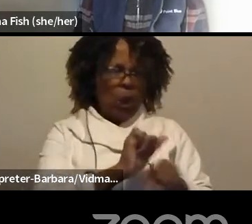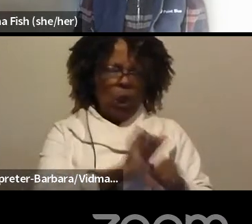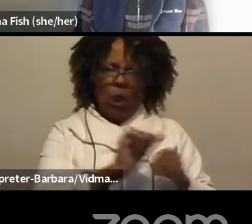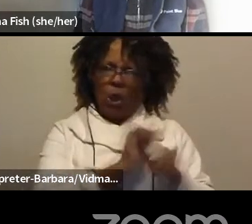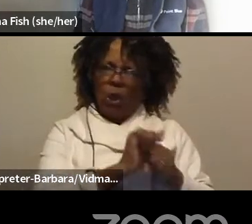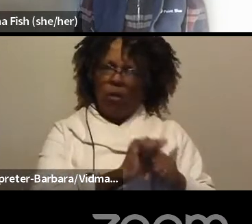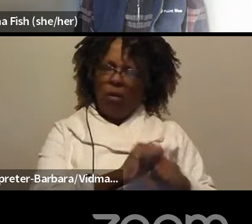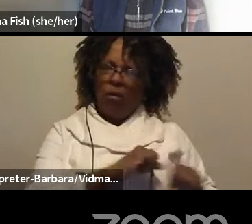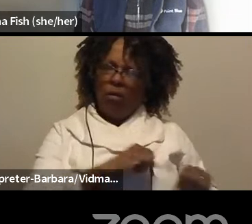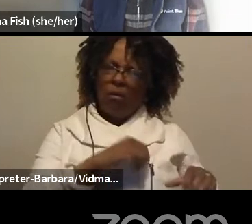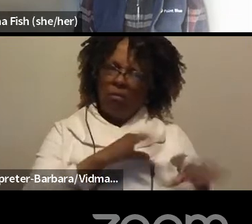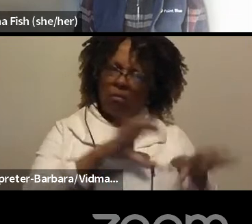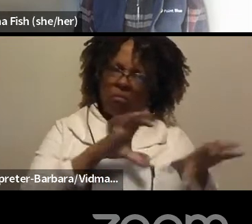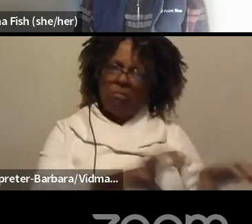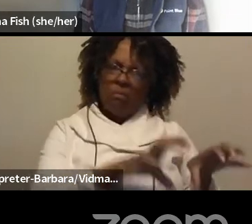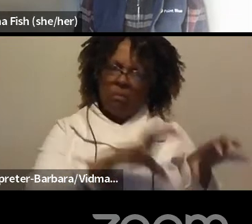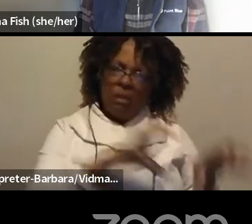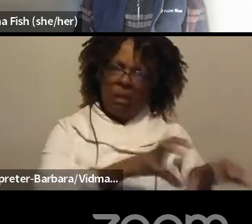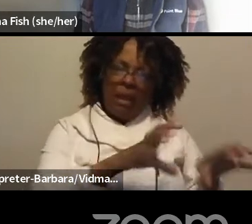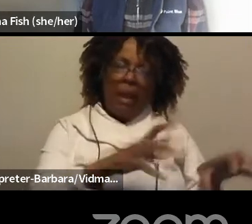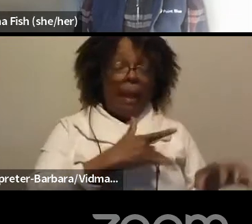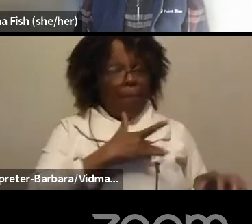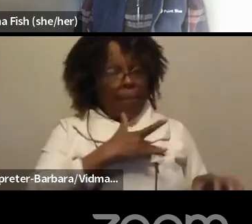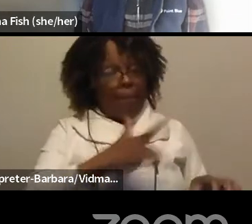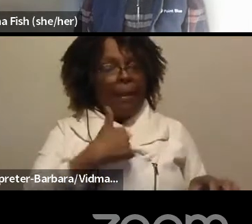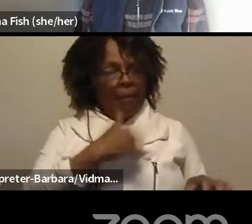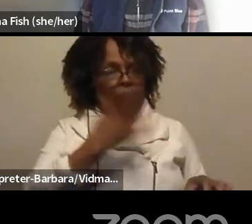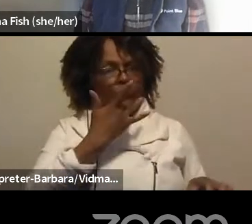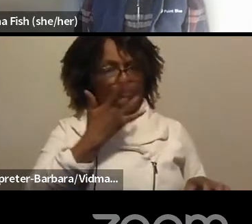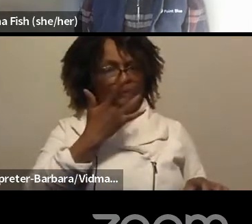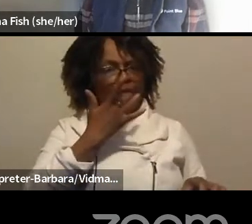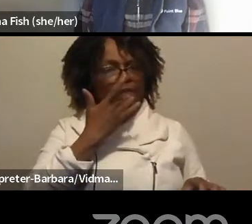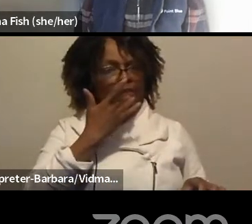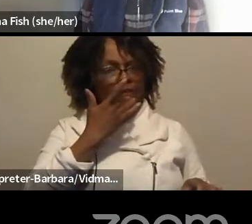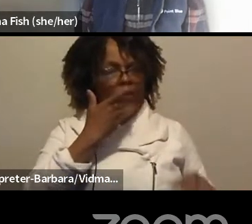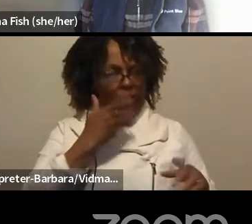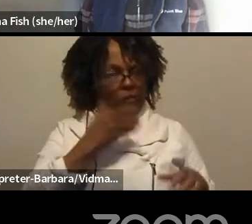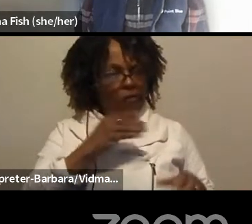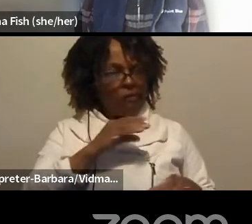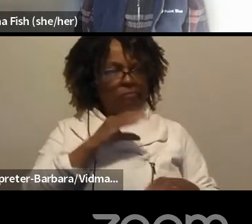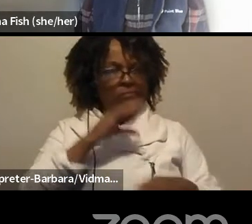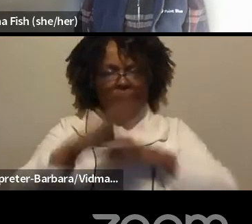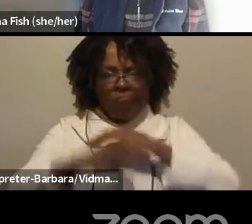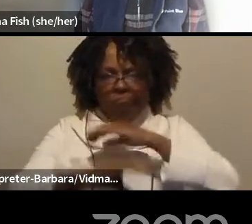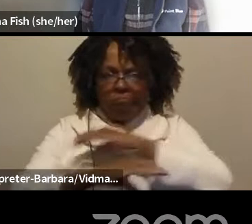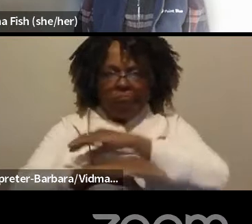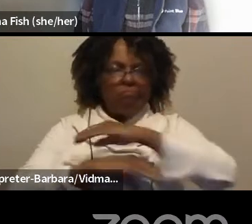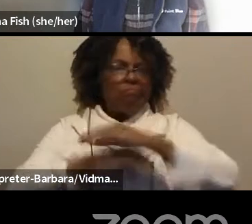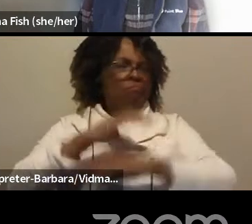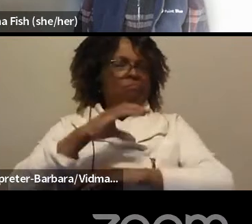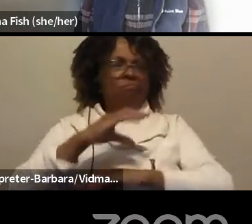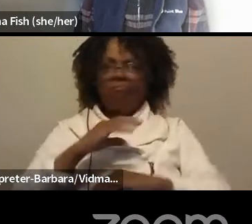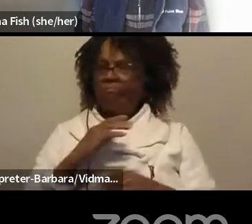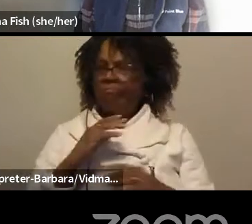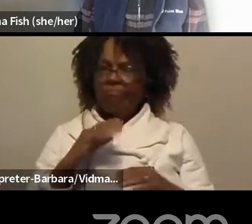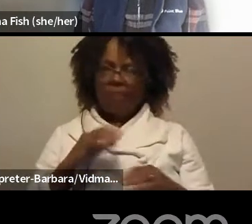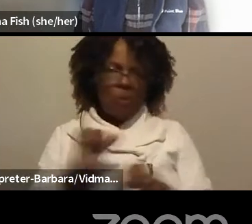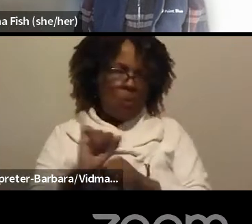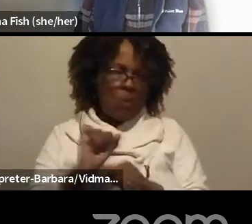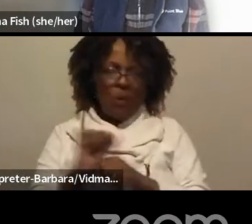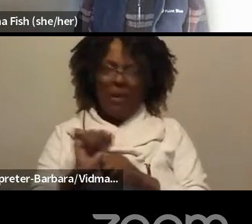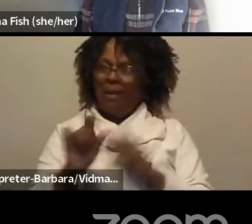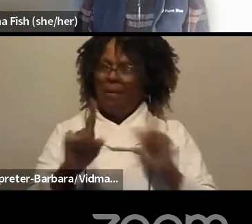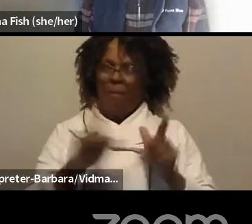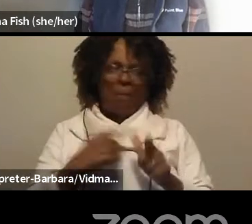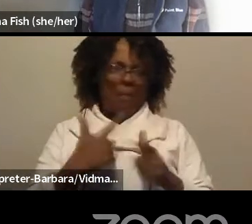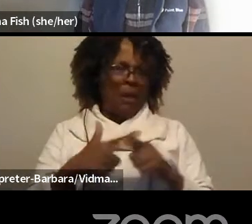to stay up pretty late and then also do more. It was, and I had a weird schedule. So like, I just couldn't get it together. So I was like, okay,